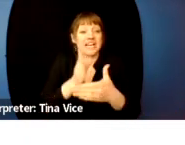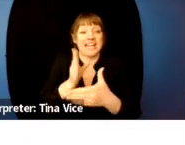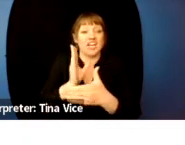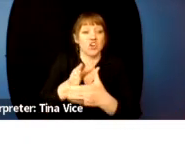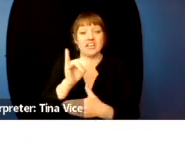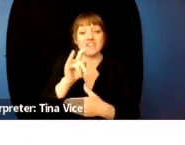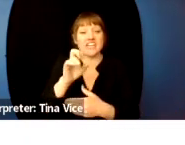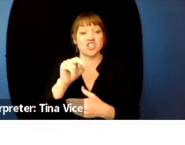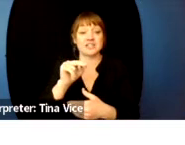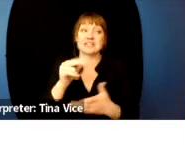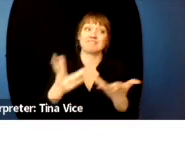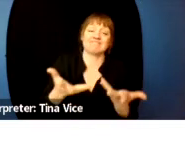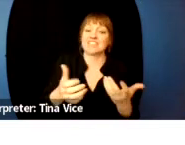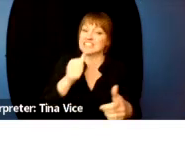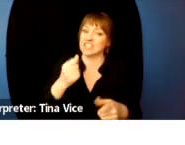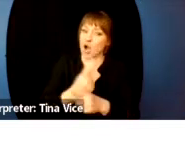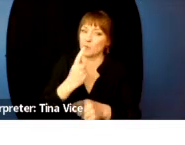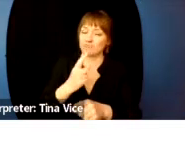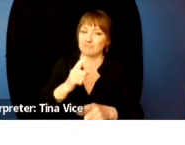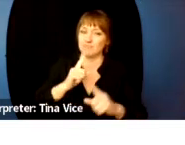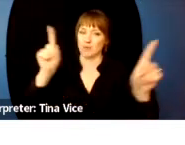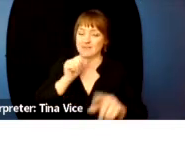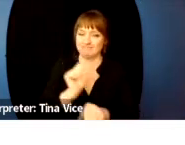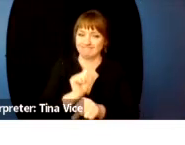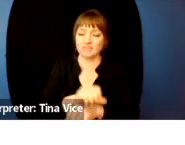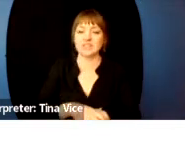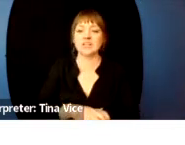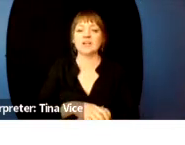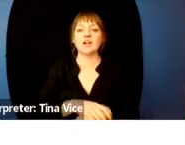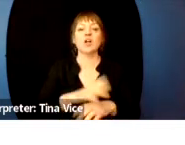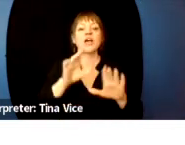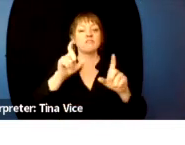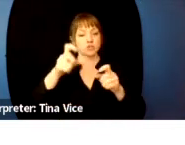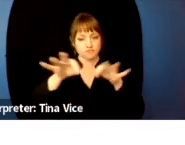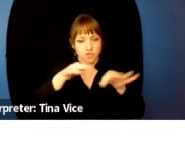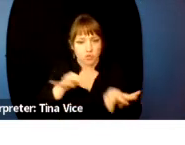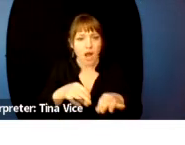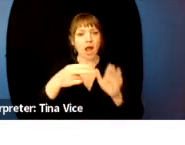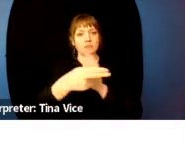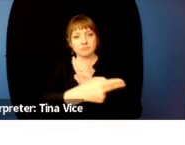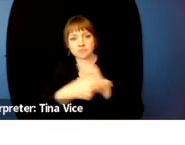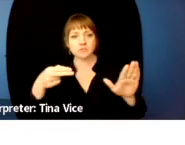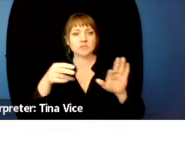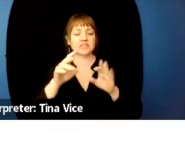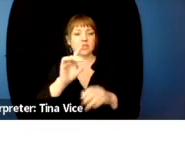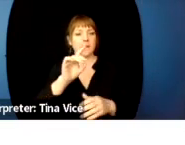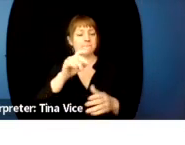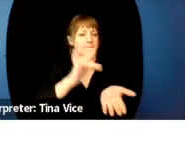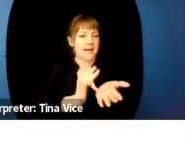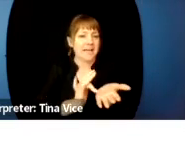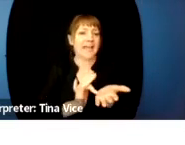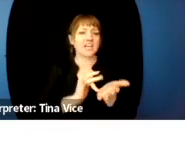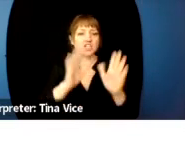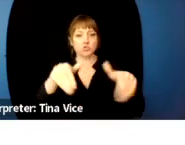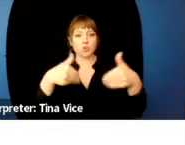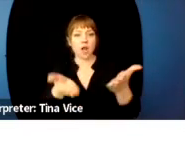working. So dropping pain prescriptions, reclassifying lots of new medications to be criminal penalties, those kinds of